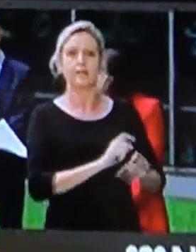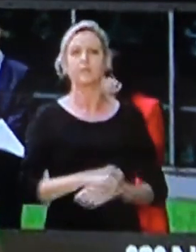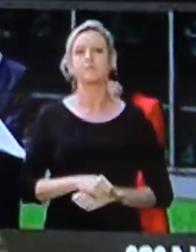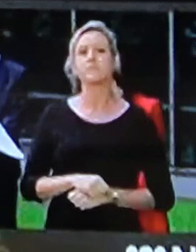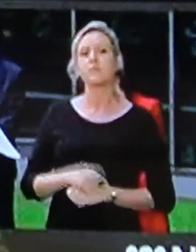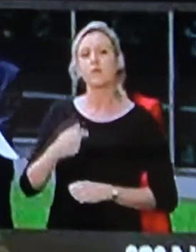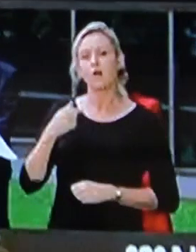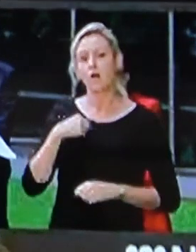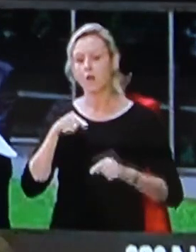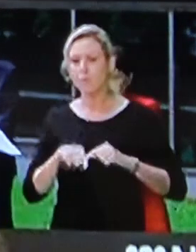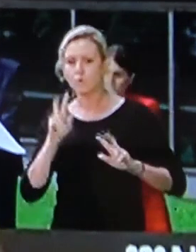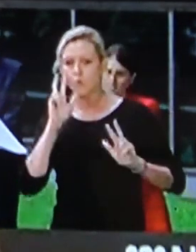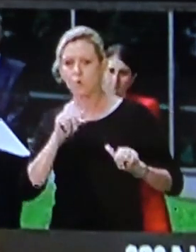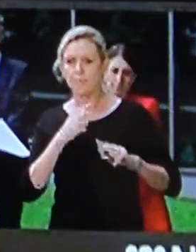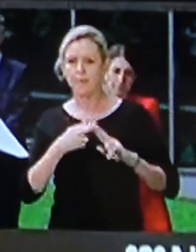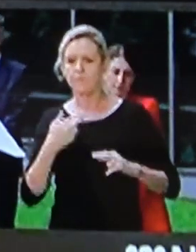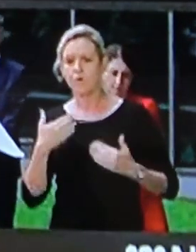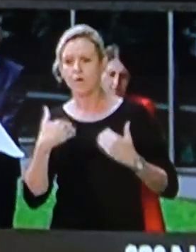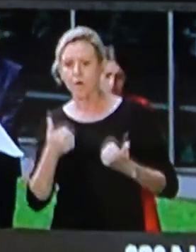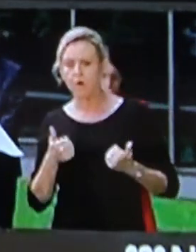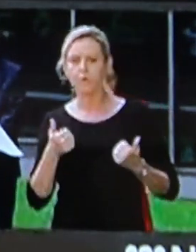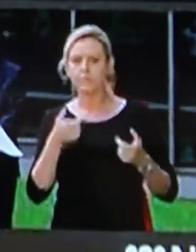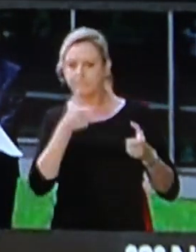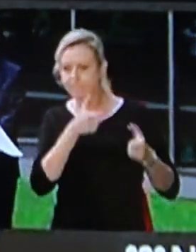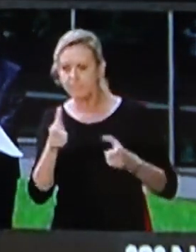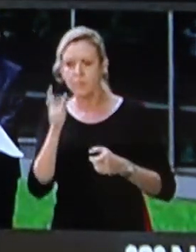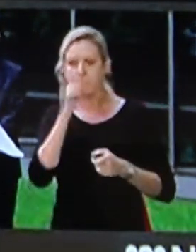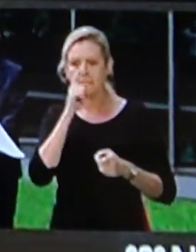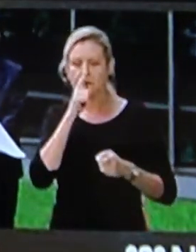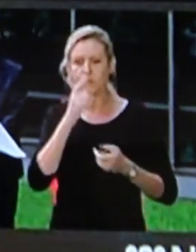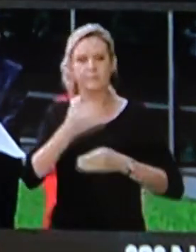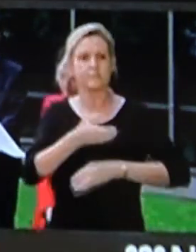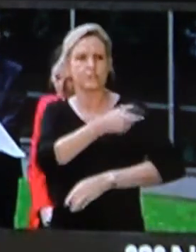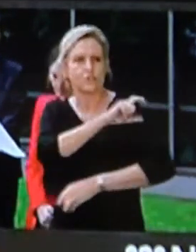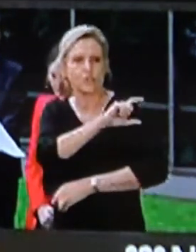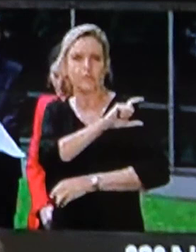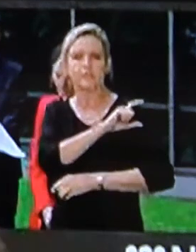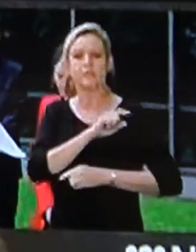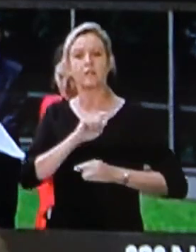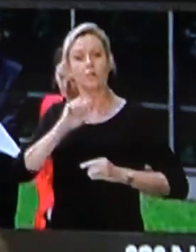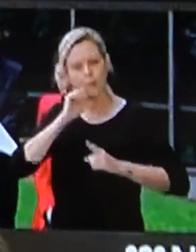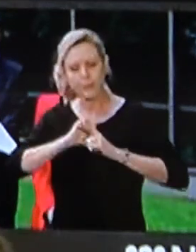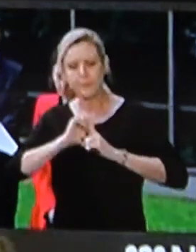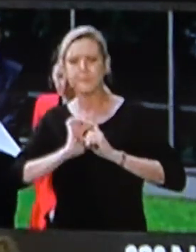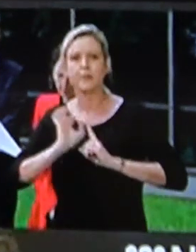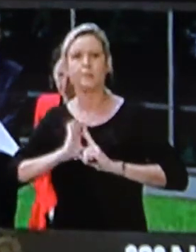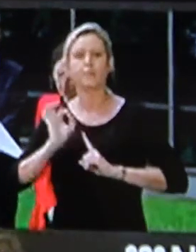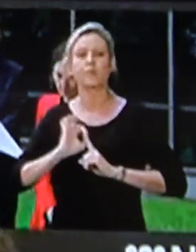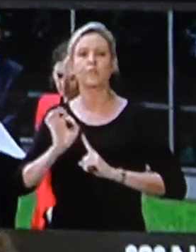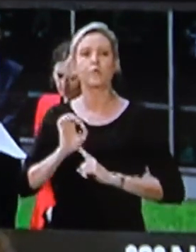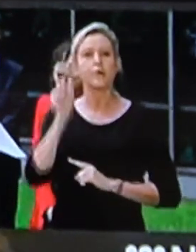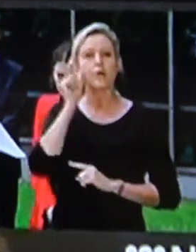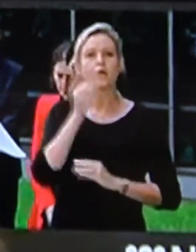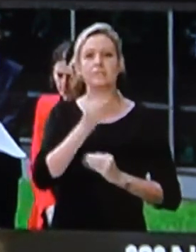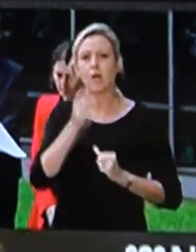health, welfare and security, and over the next 24 hours we will certainly improve those. I know there's people who are